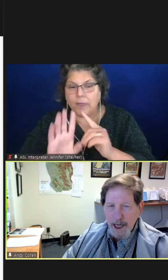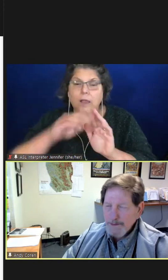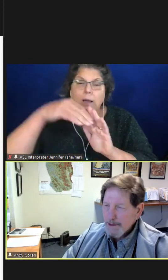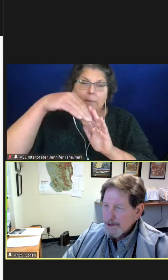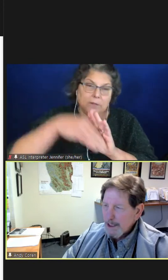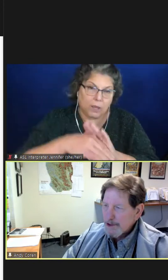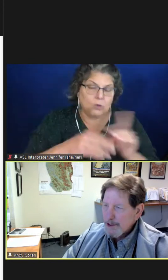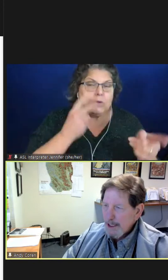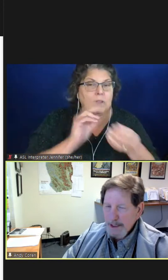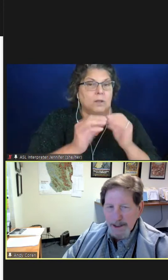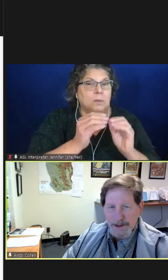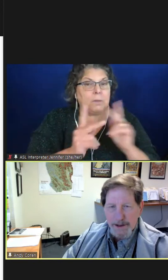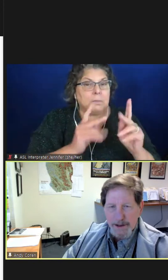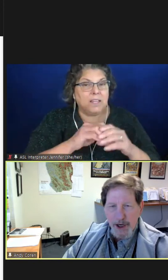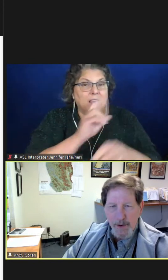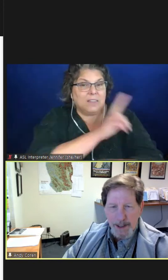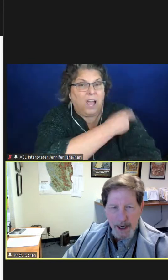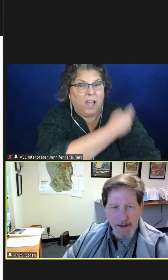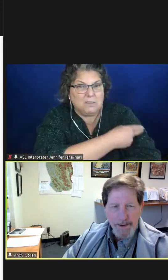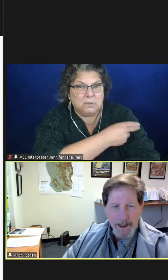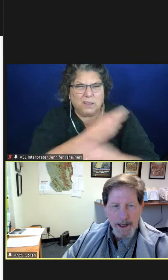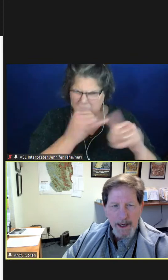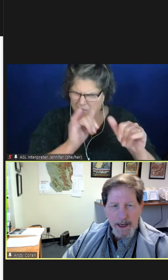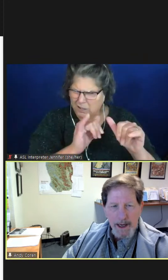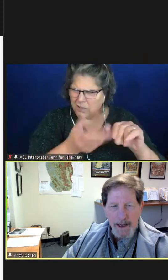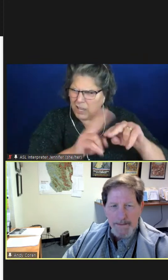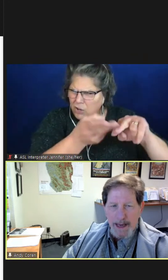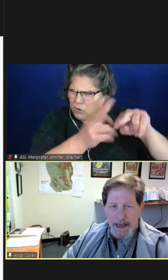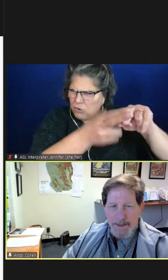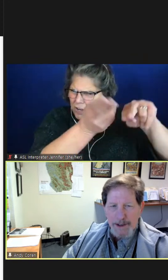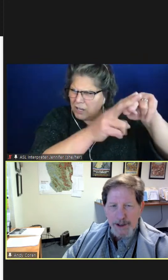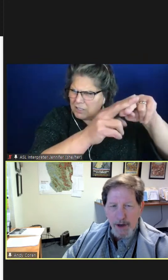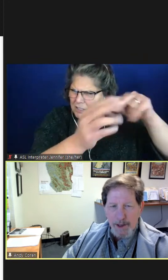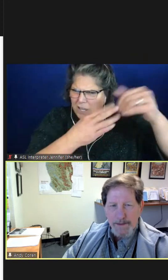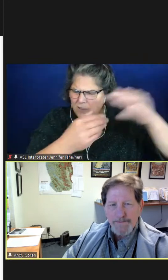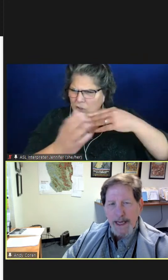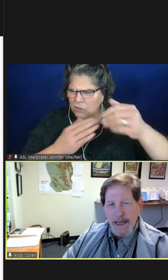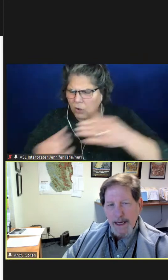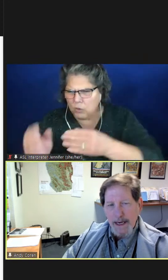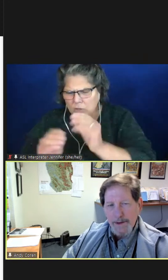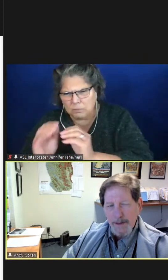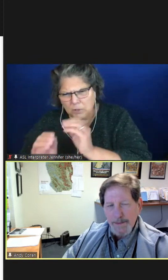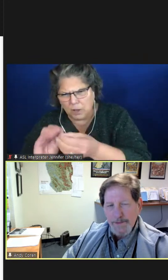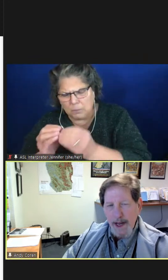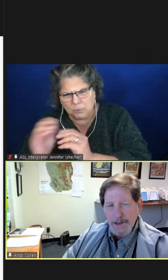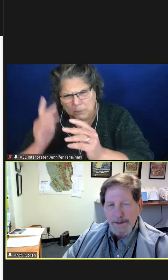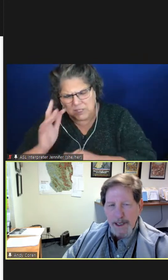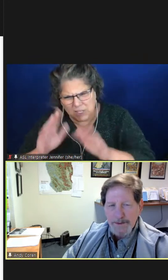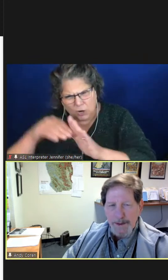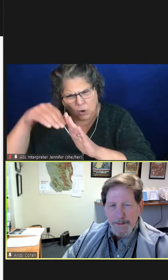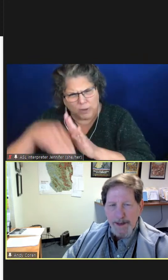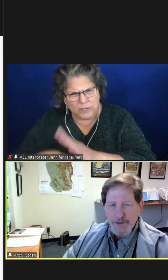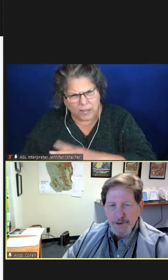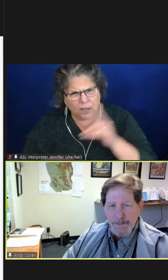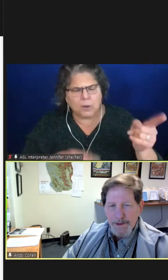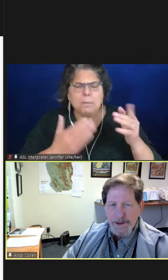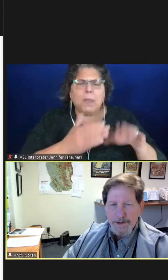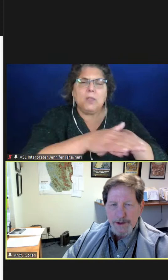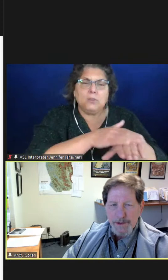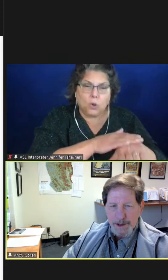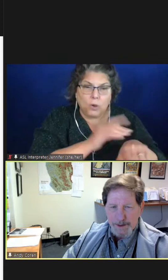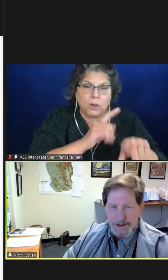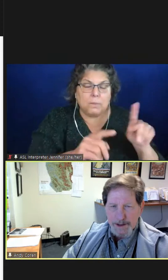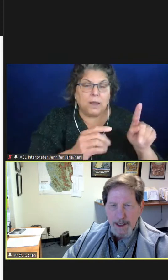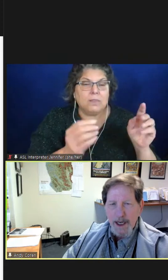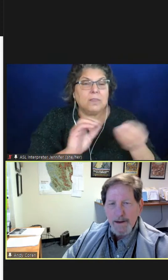the hospitalization data is still going up. It may be slowing. The numbers of hospitalized people have tripled